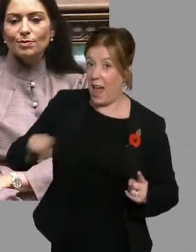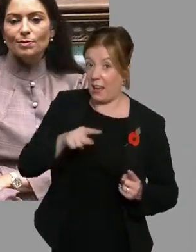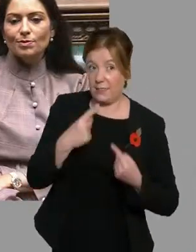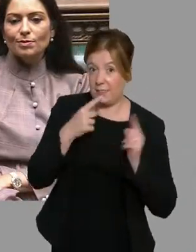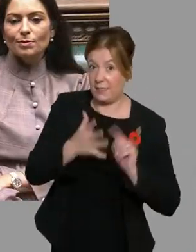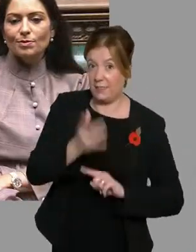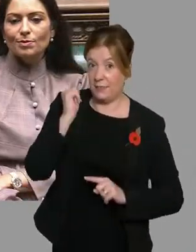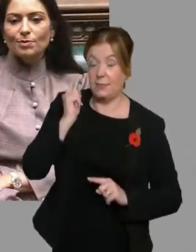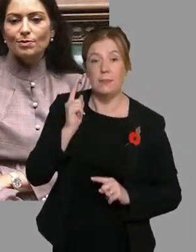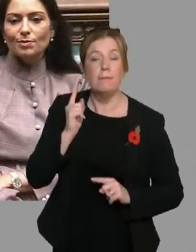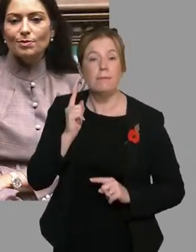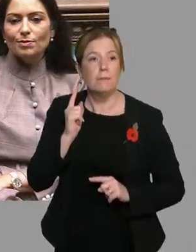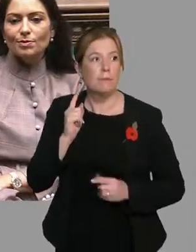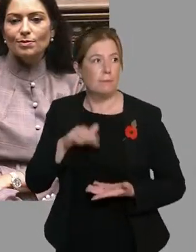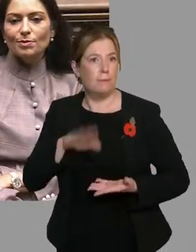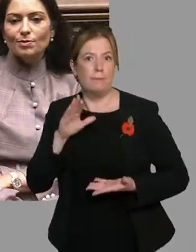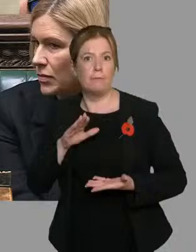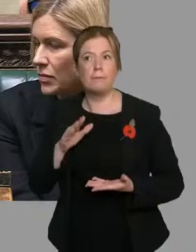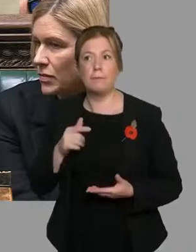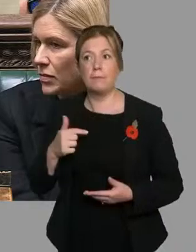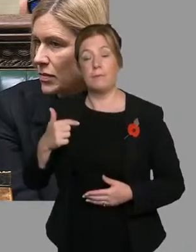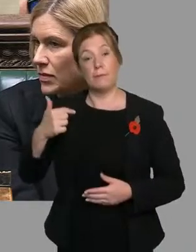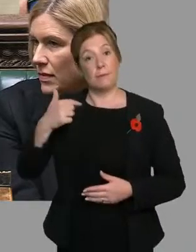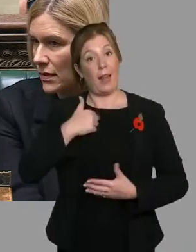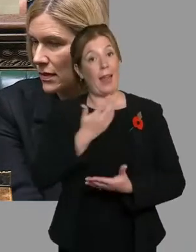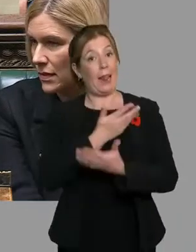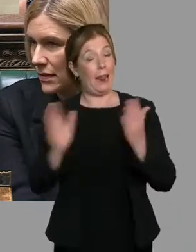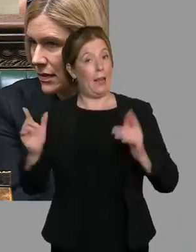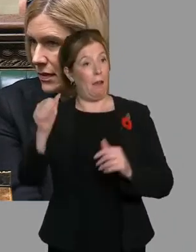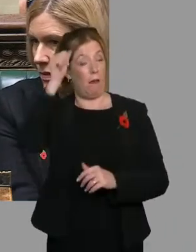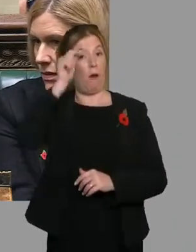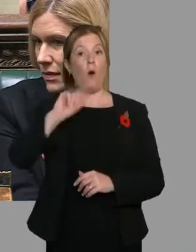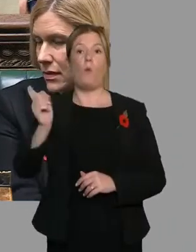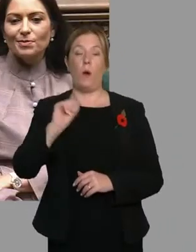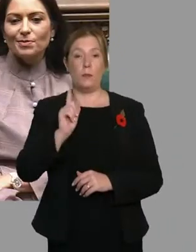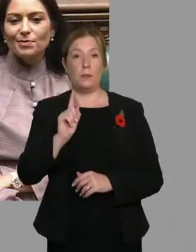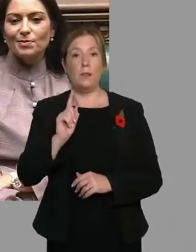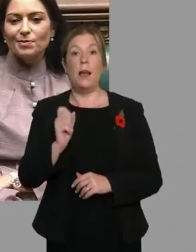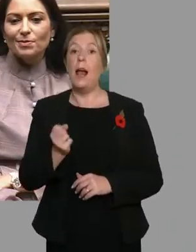clear that we would reverse Labour's cruel family farms tax.